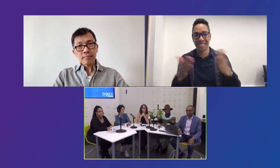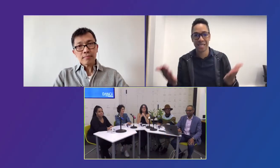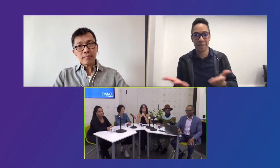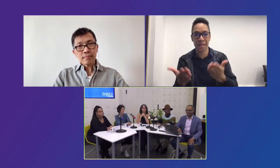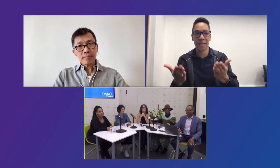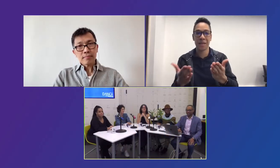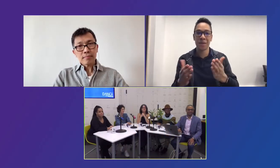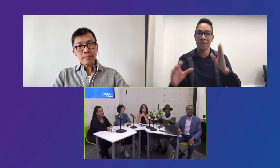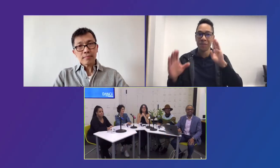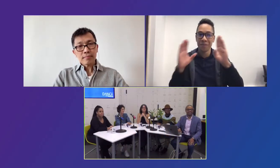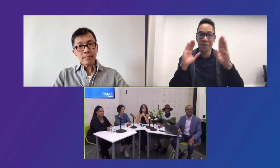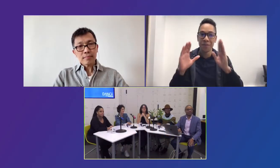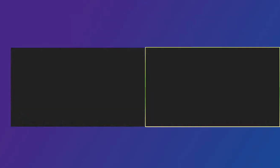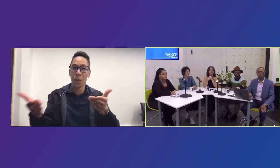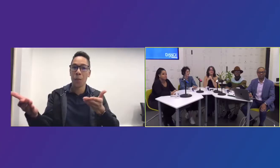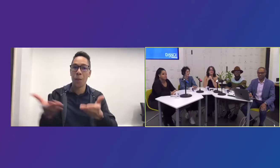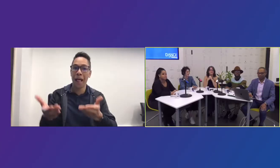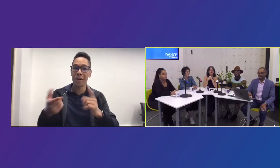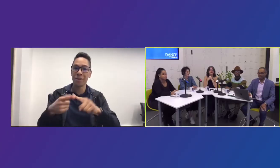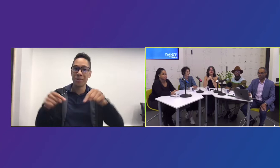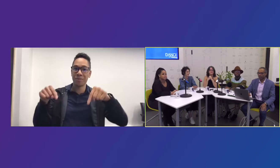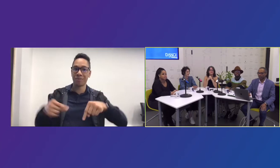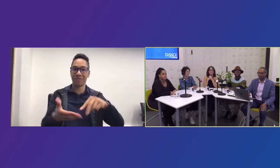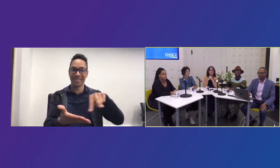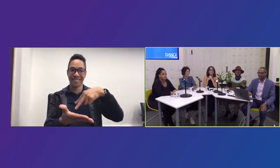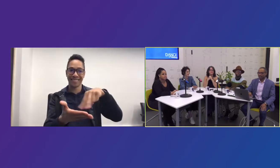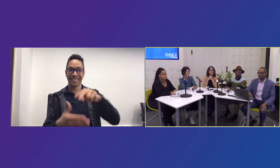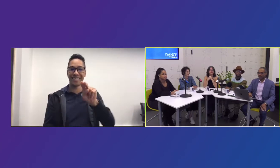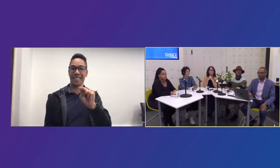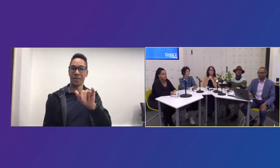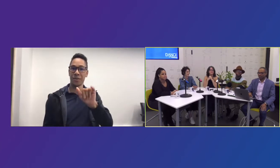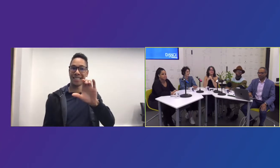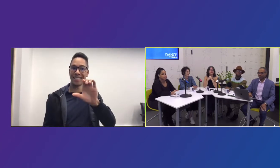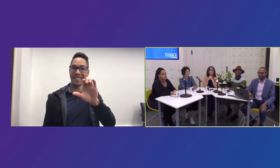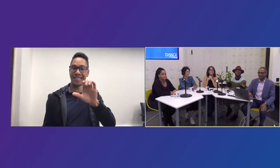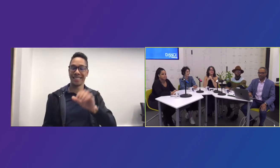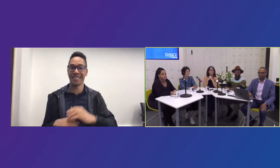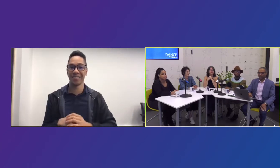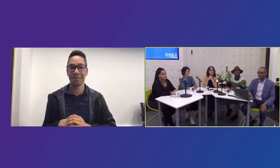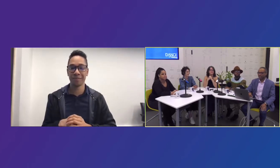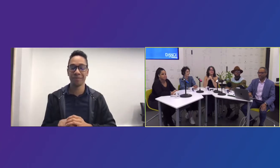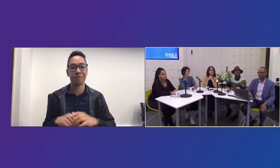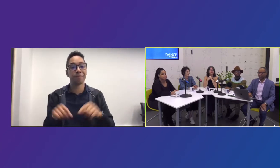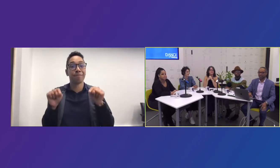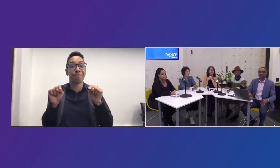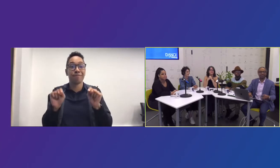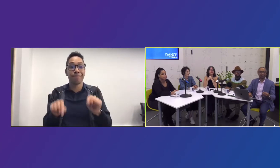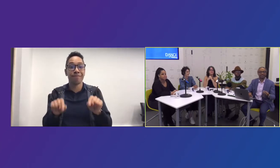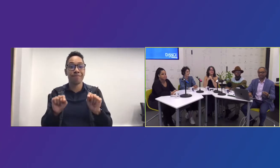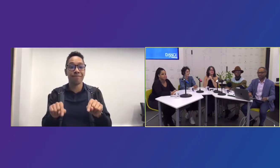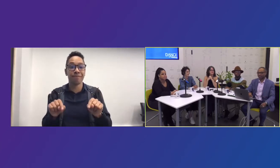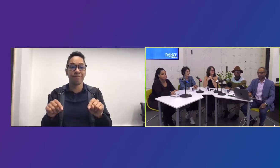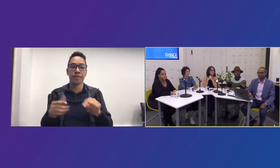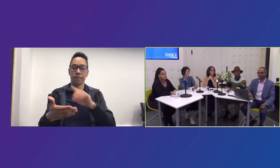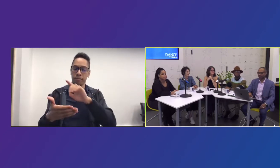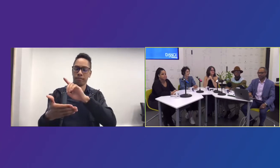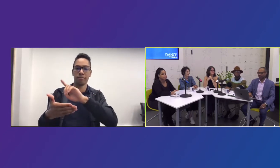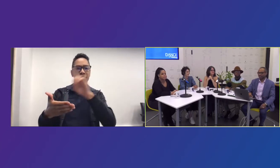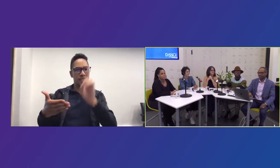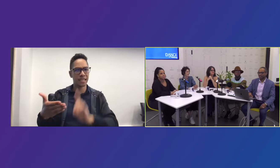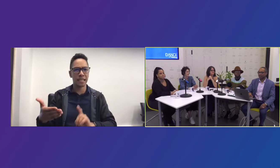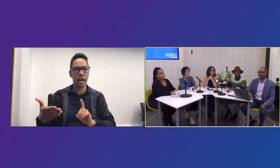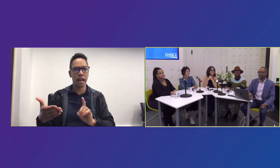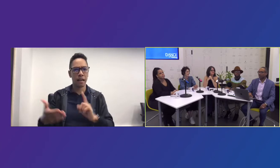Everyone to this Dance NYC panel. The panel here is designed